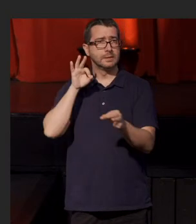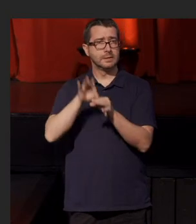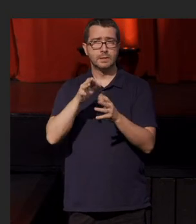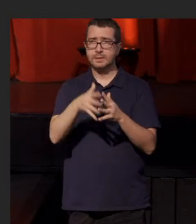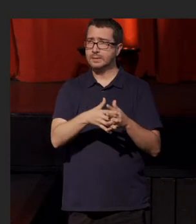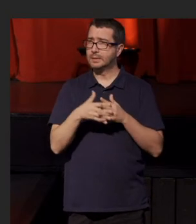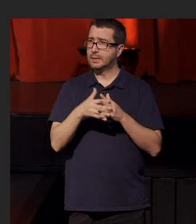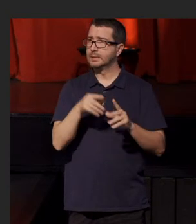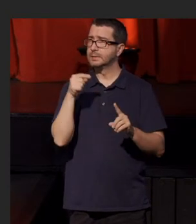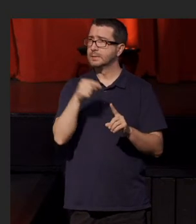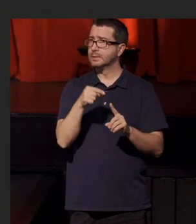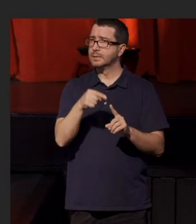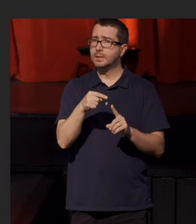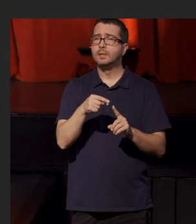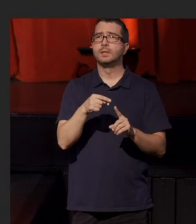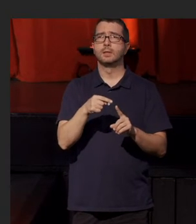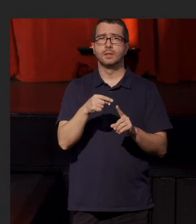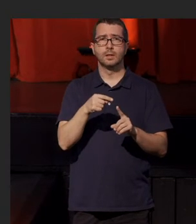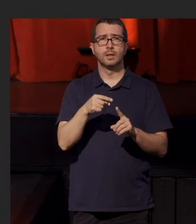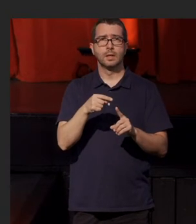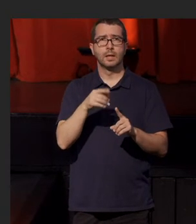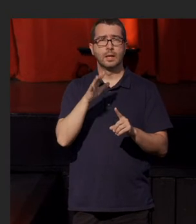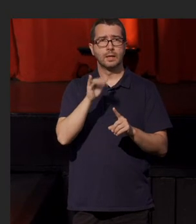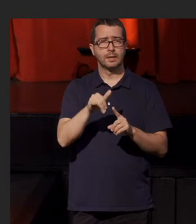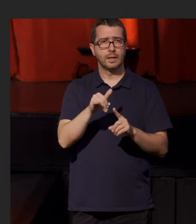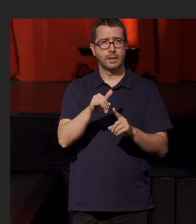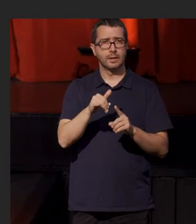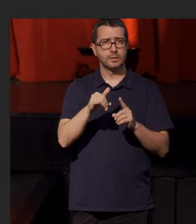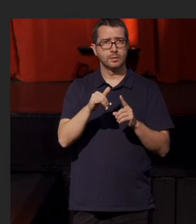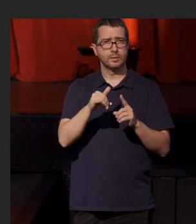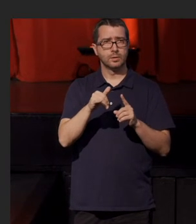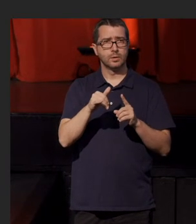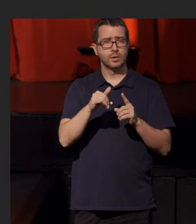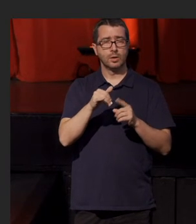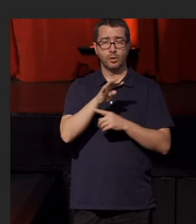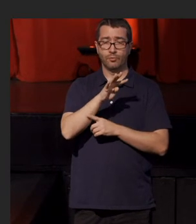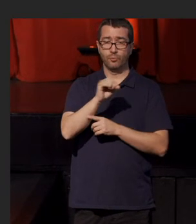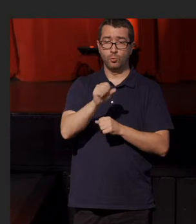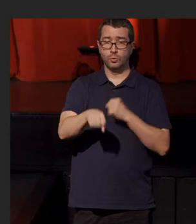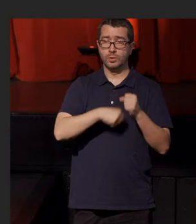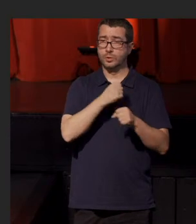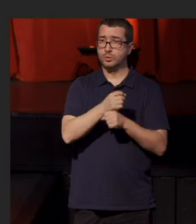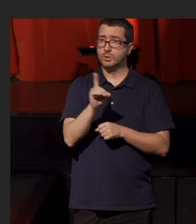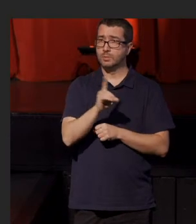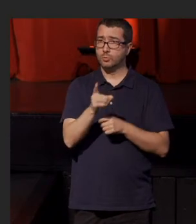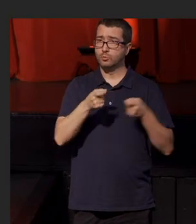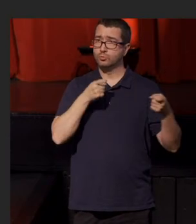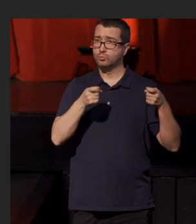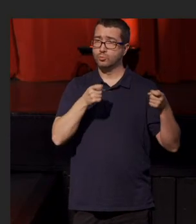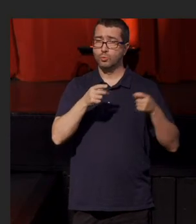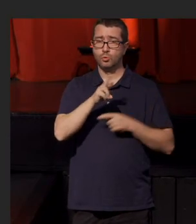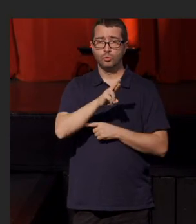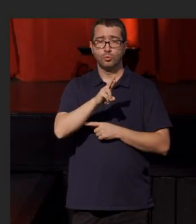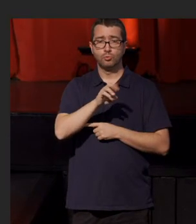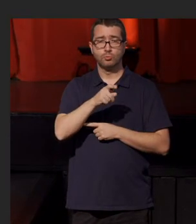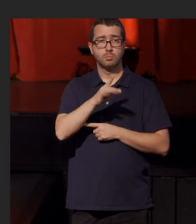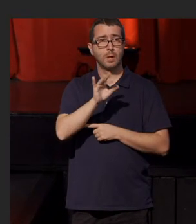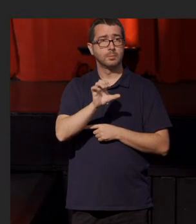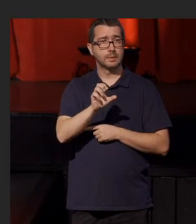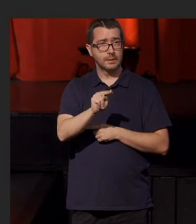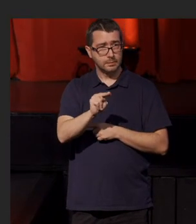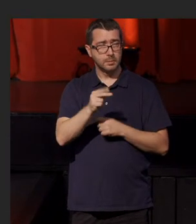was a turnover election in our House of Representatives. For 40 years, the Democrats had had control and the Republicans gained